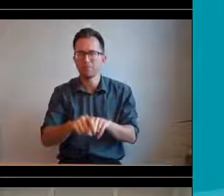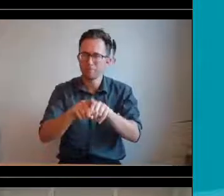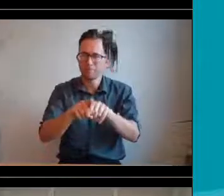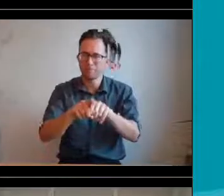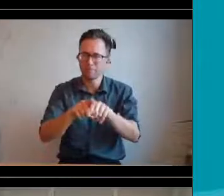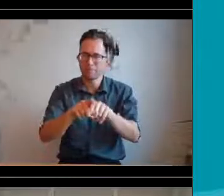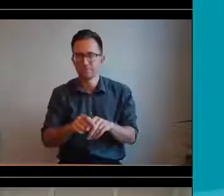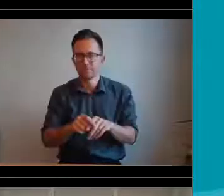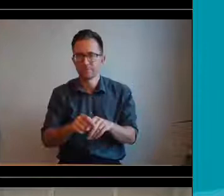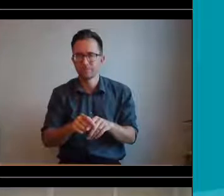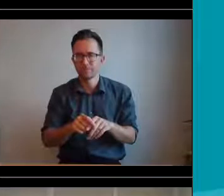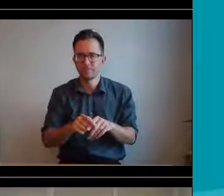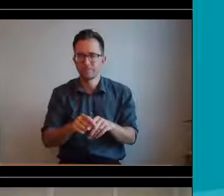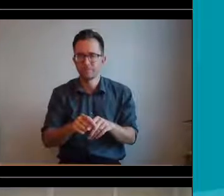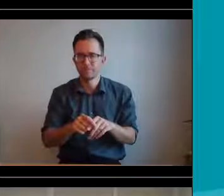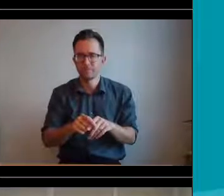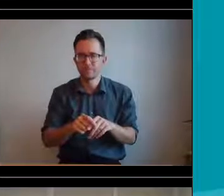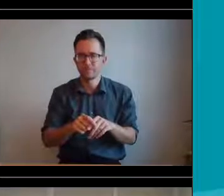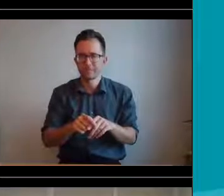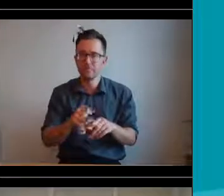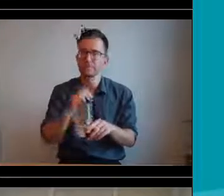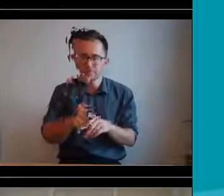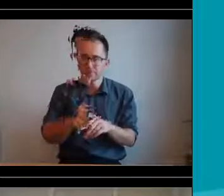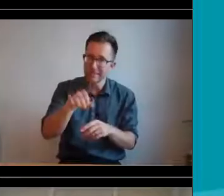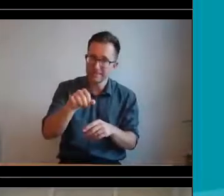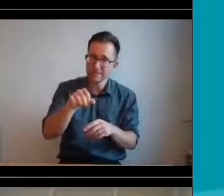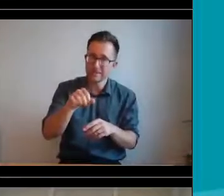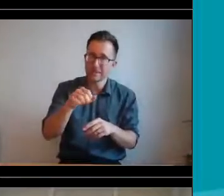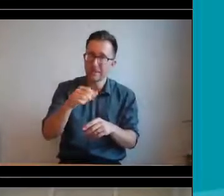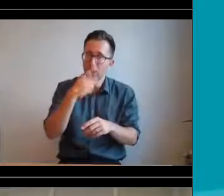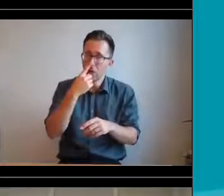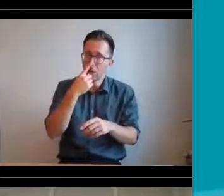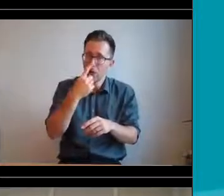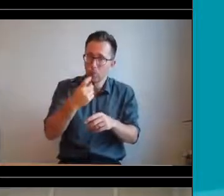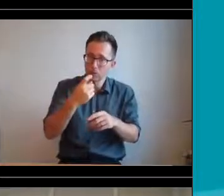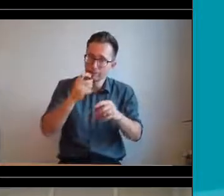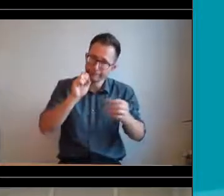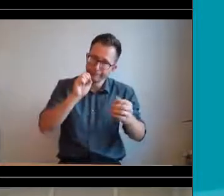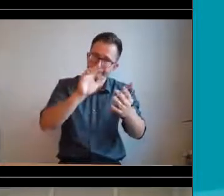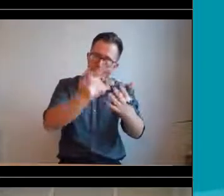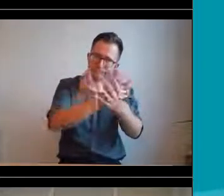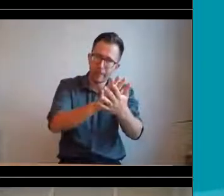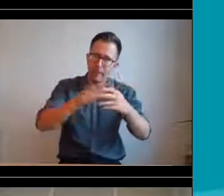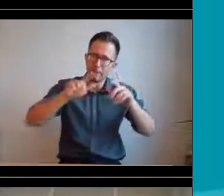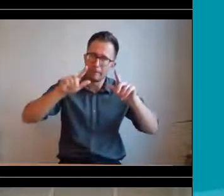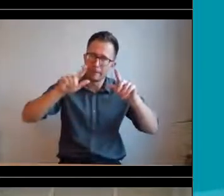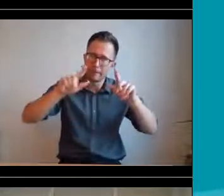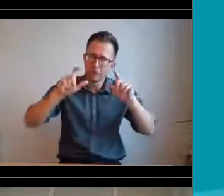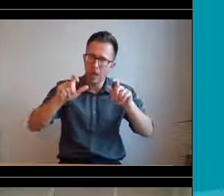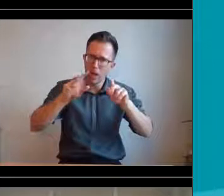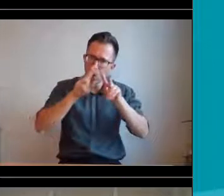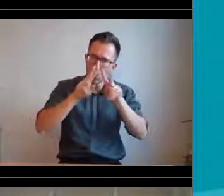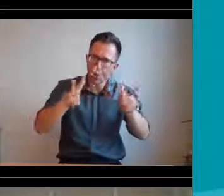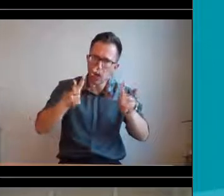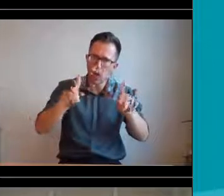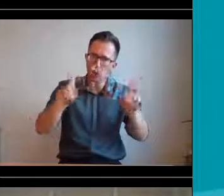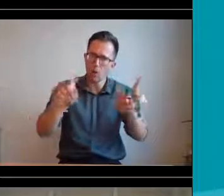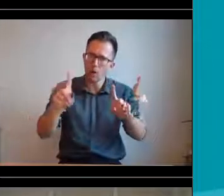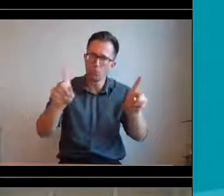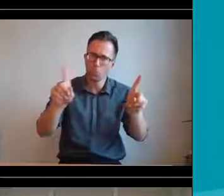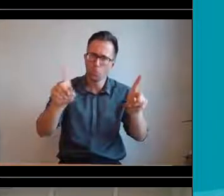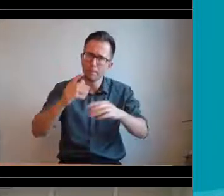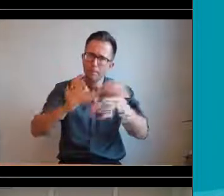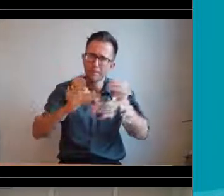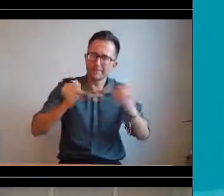Yes, we could have done some opening day images, but I think the intention really was to try